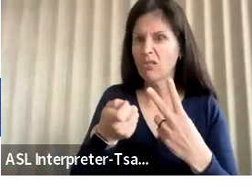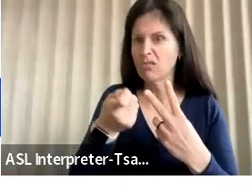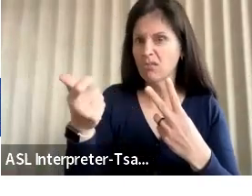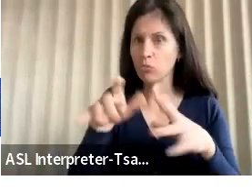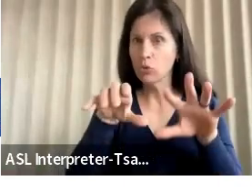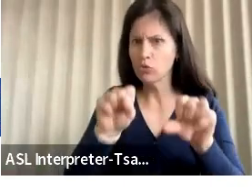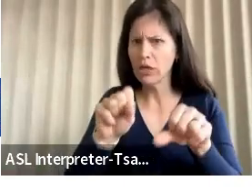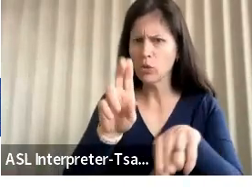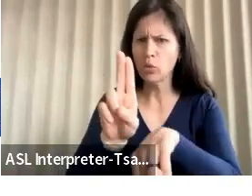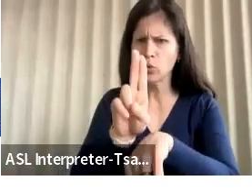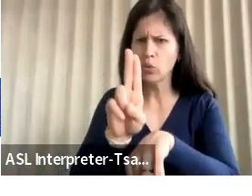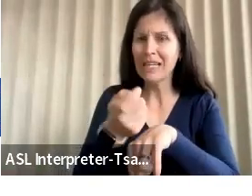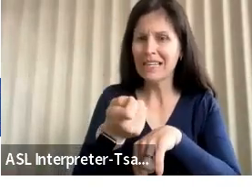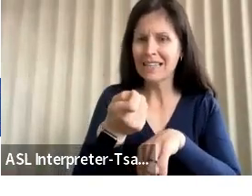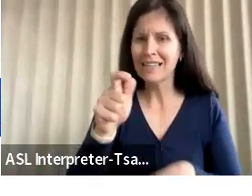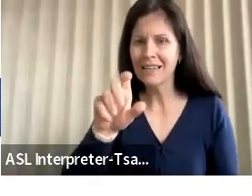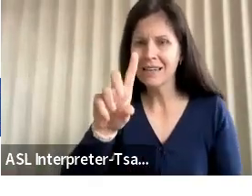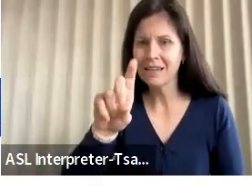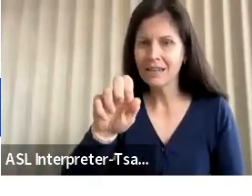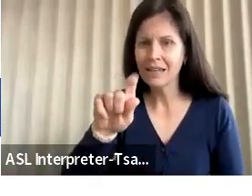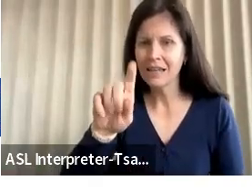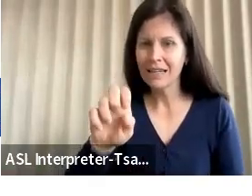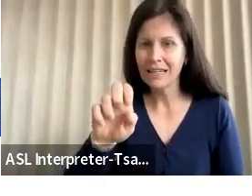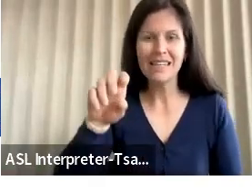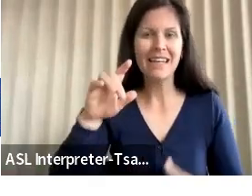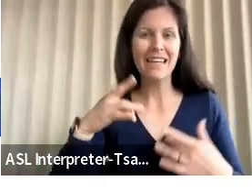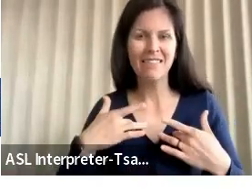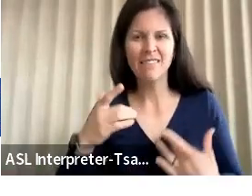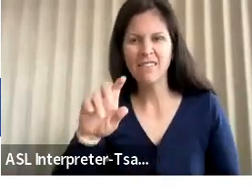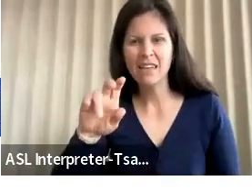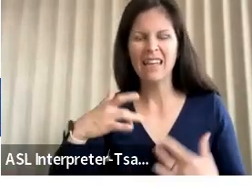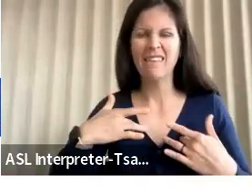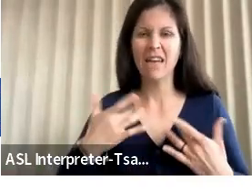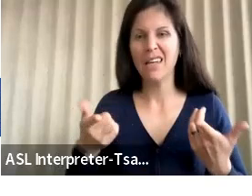using the delete event utility.